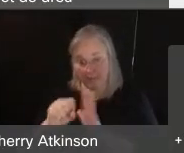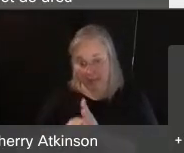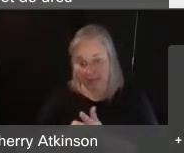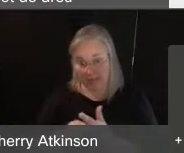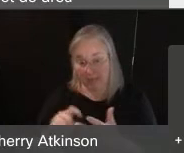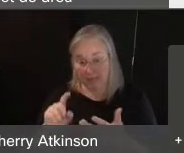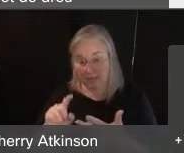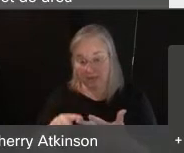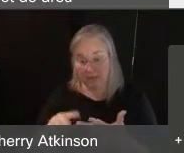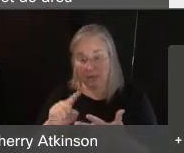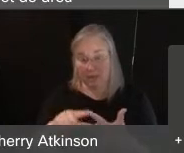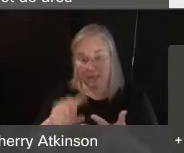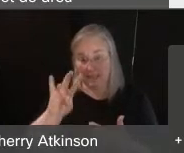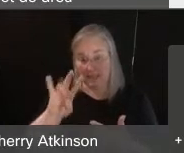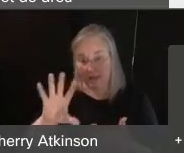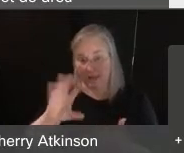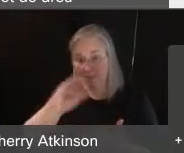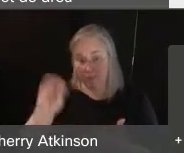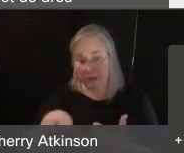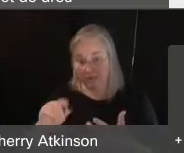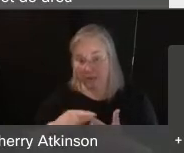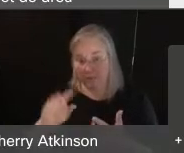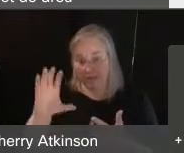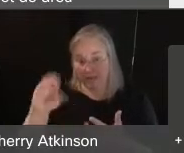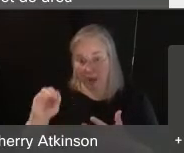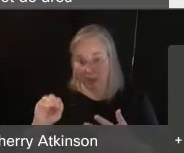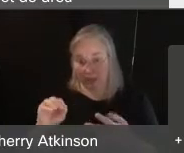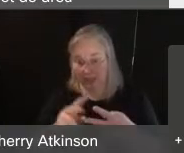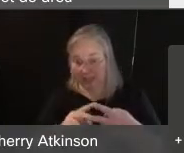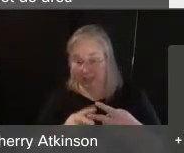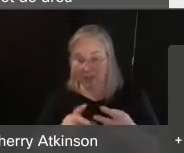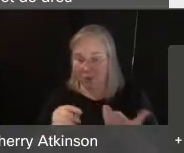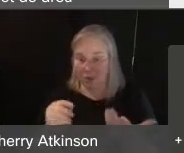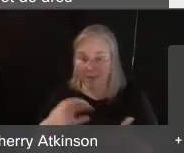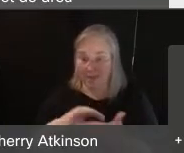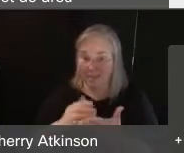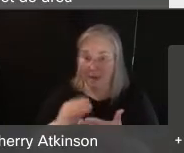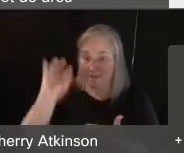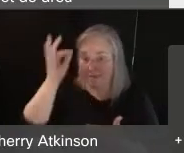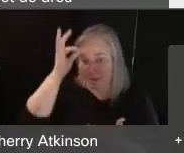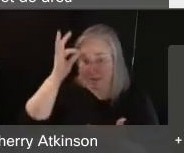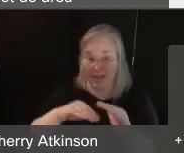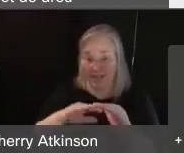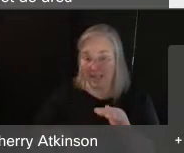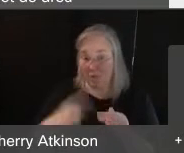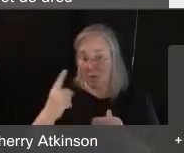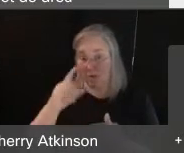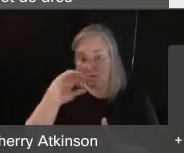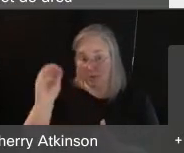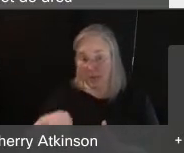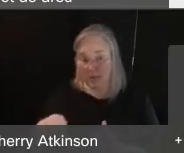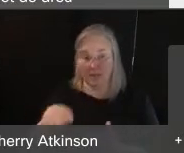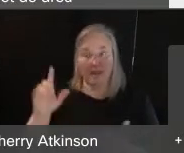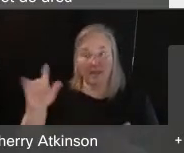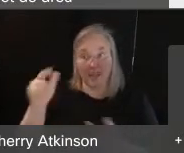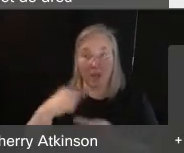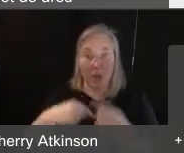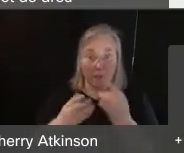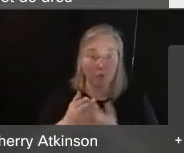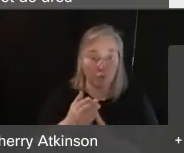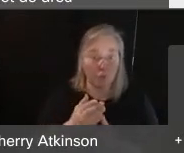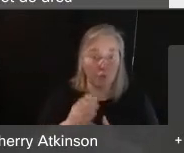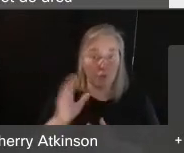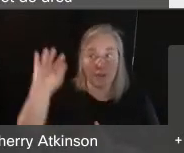75% from the county. The amount that it's less than 1%. Now, did it come through the feds, through the